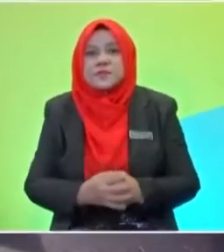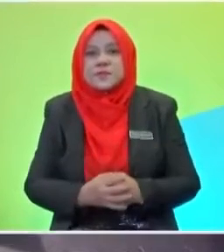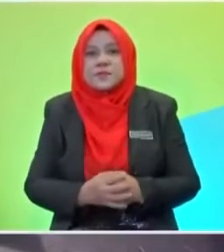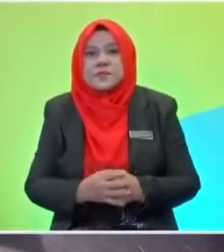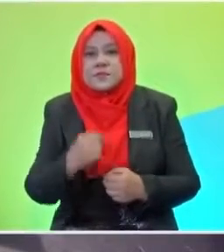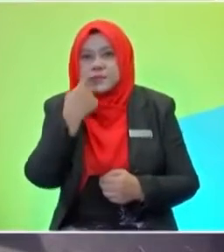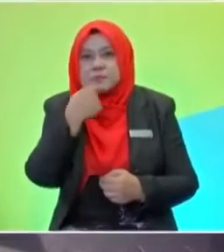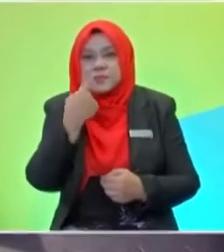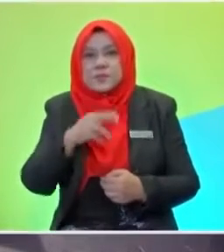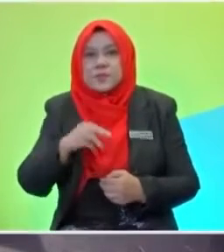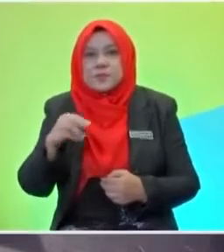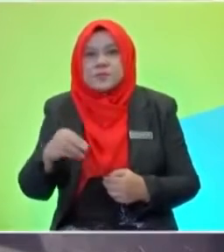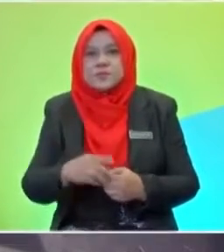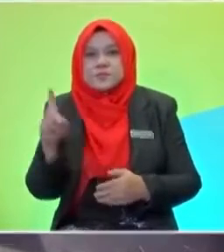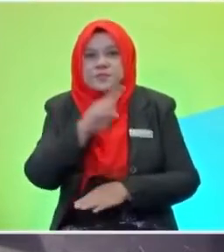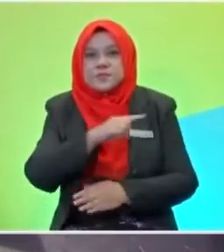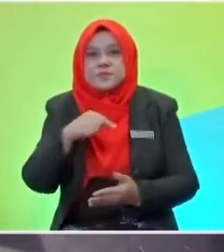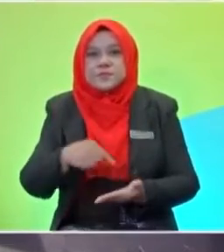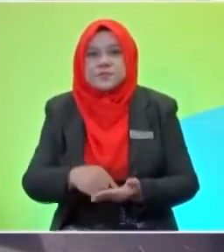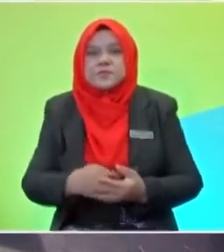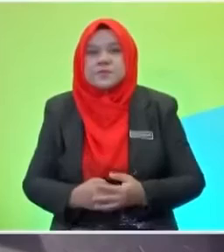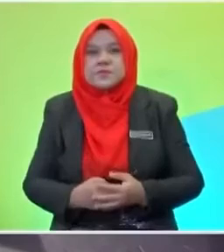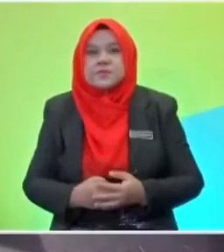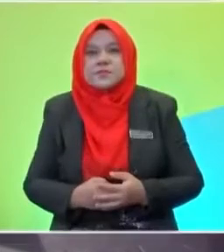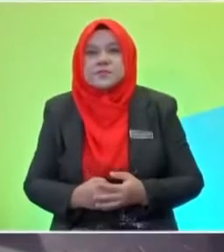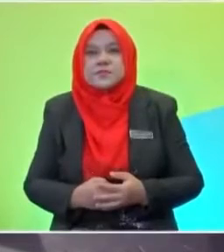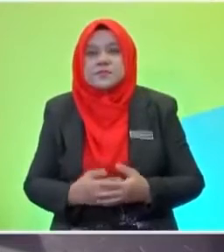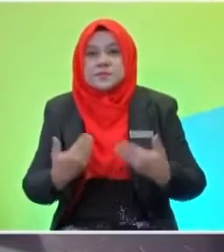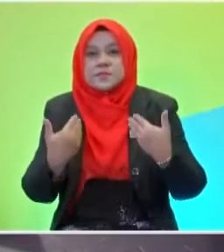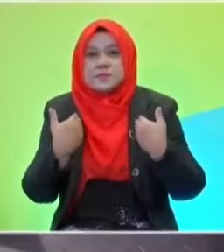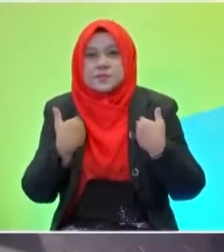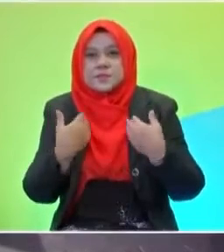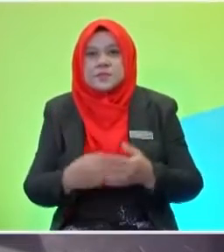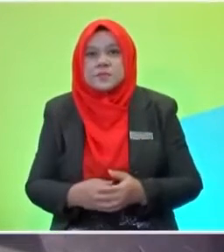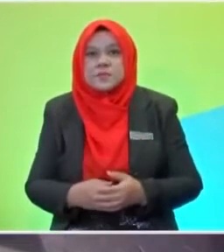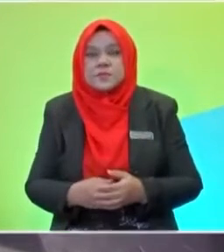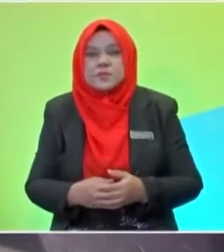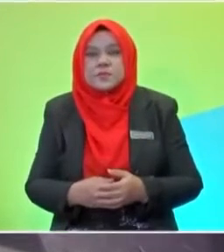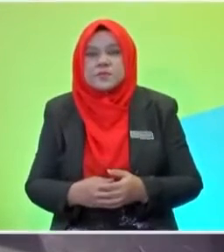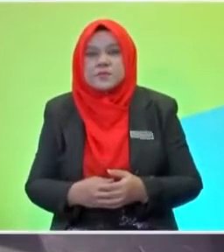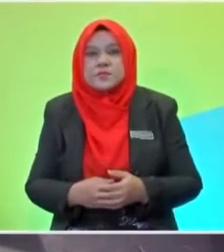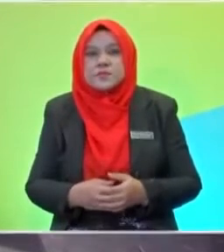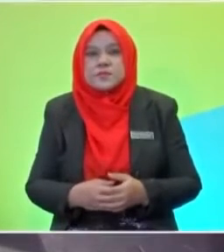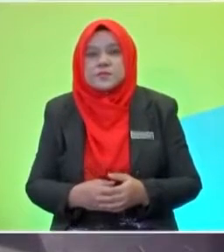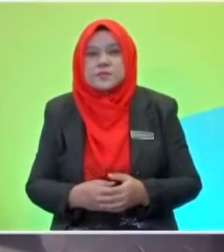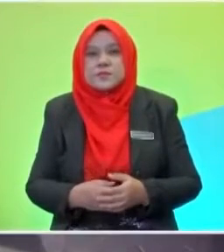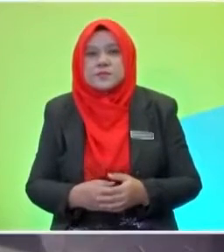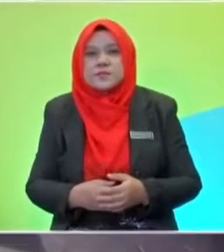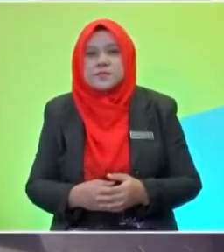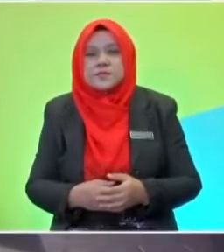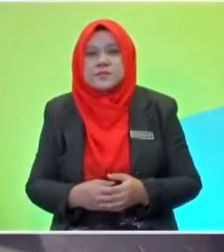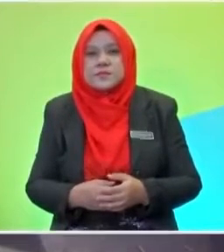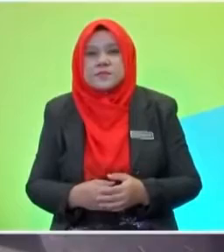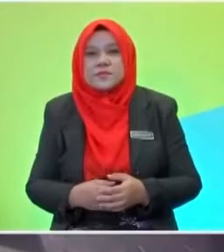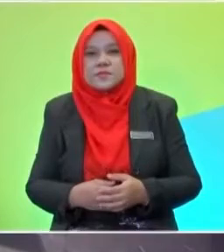our classmates on Google Meet for okay, today? Okay, let's introduce them. Go ahead. Okay, we have... Charu Viswanathan from SK Bukit